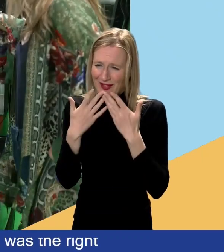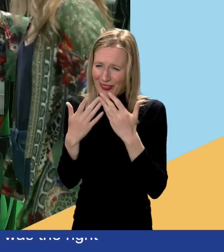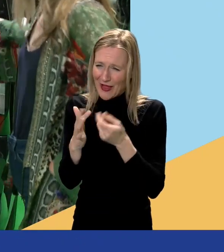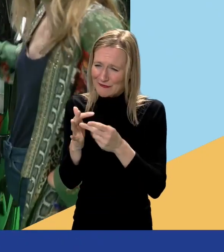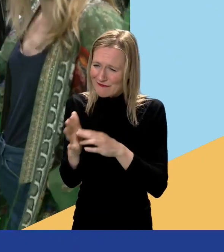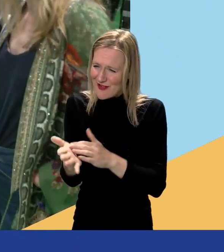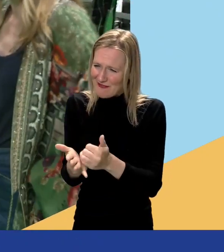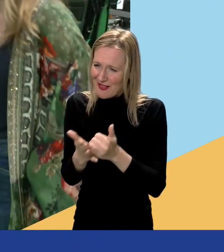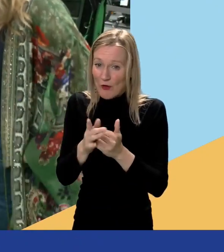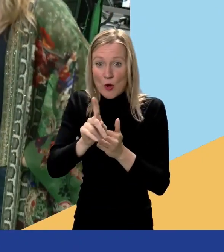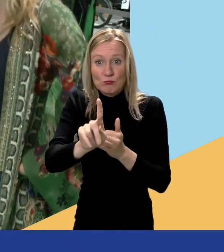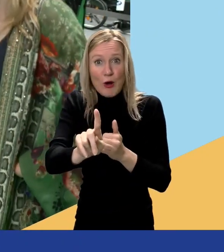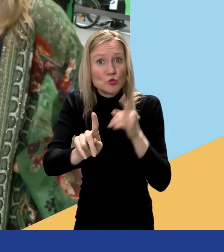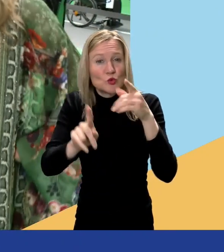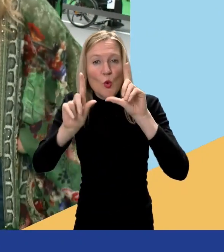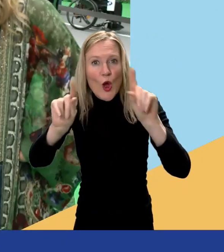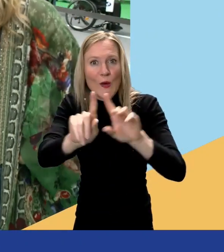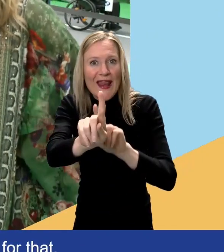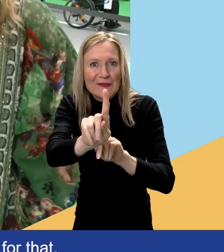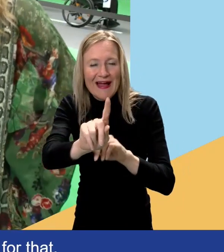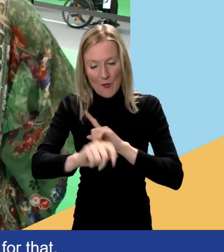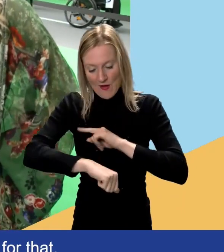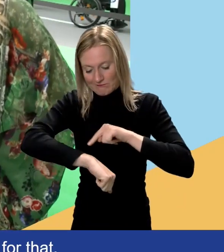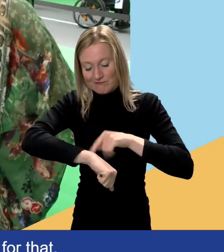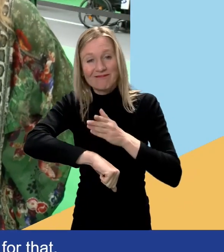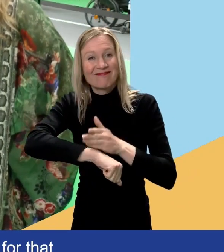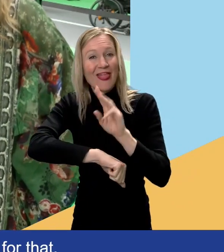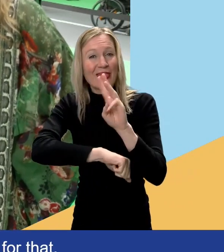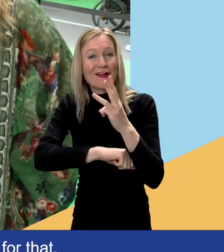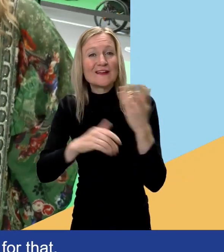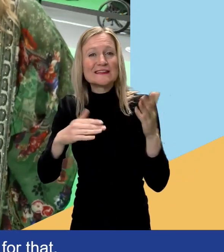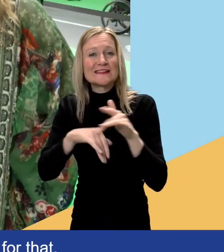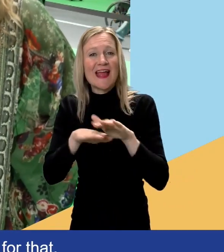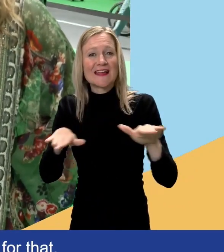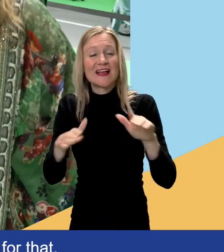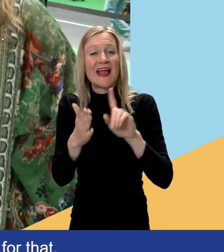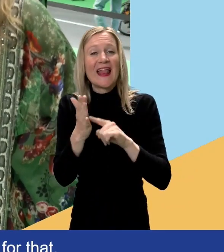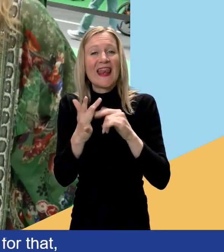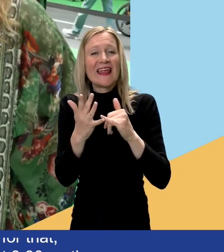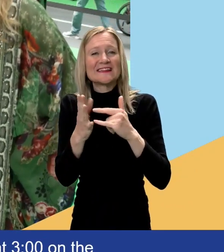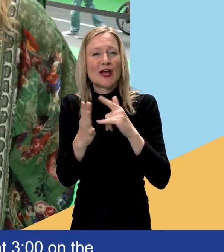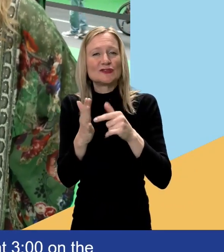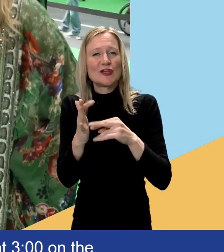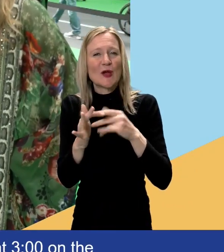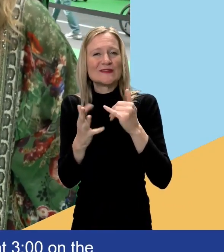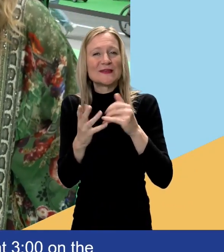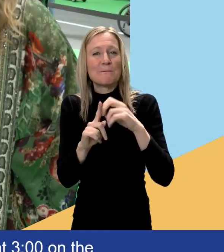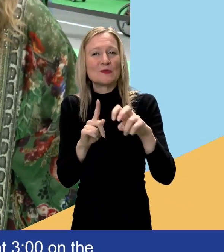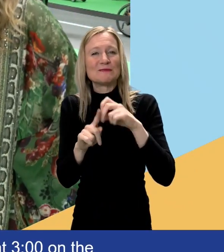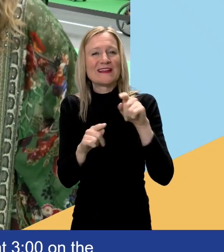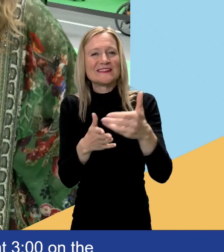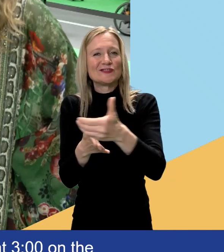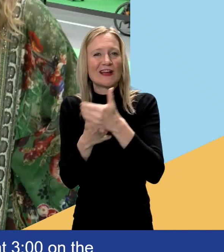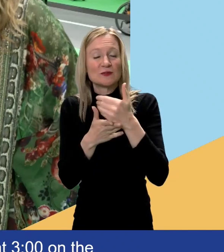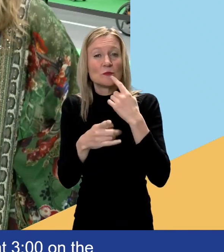Thank you. But don't go anywhere, because joining us at 3 o'clock on the stage is Lisa Jones from Motability, the charity, and she'll be talking about applying